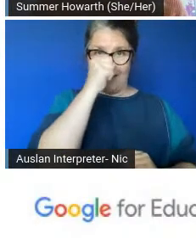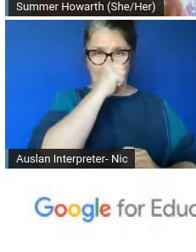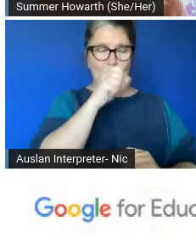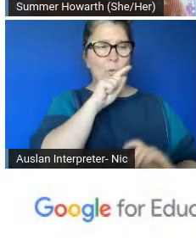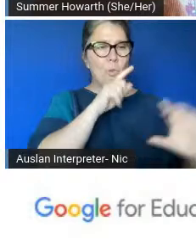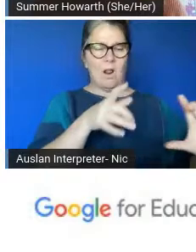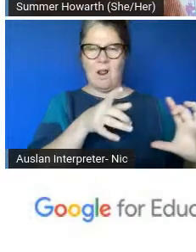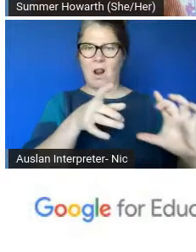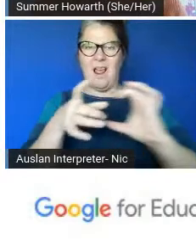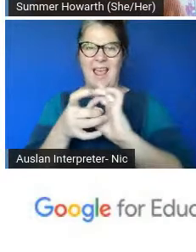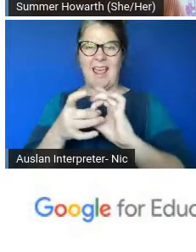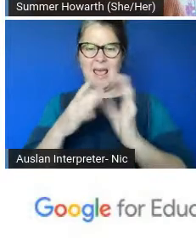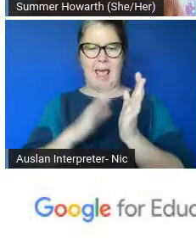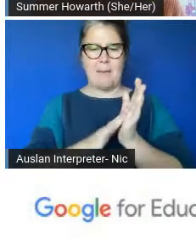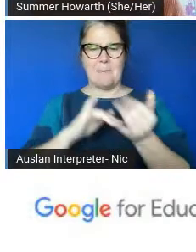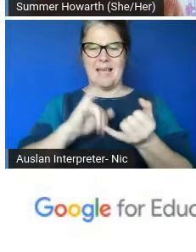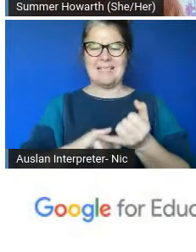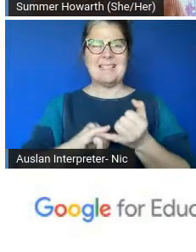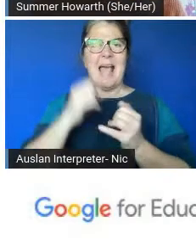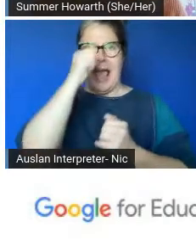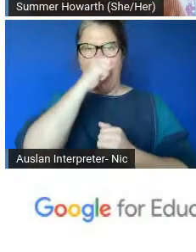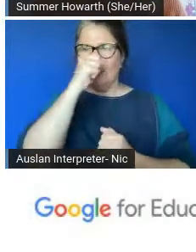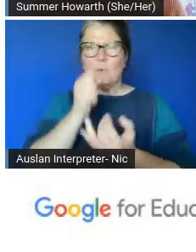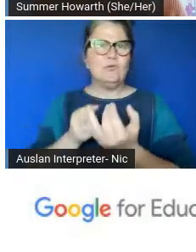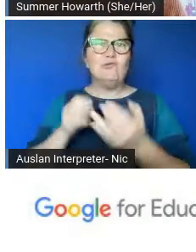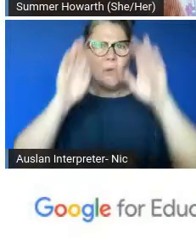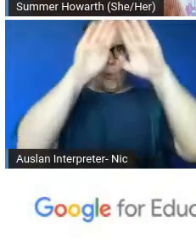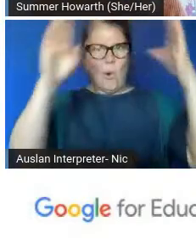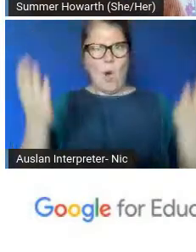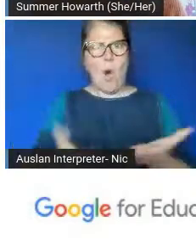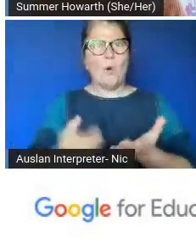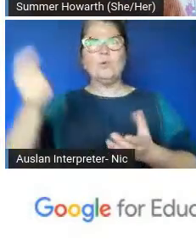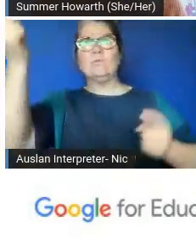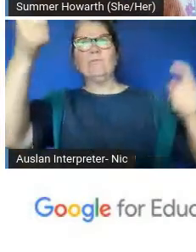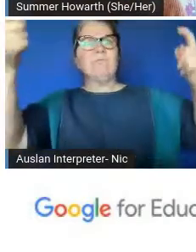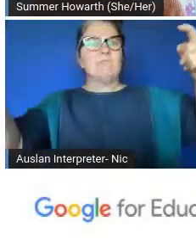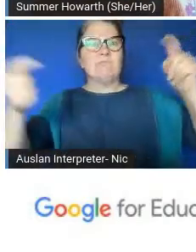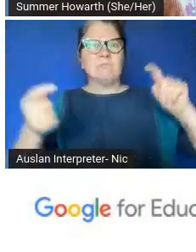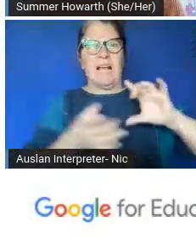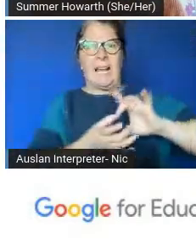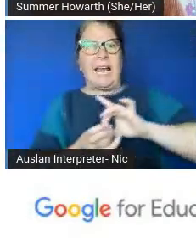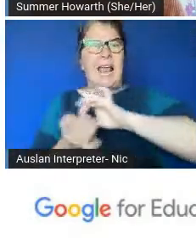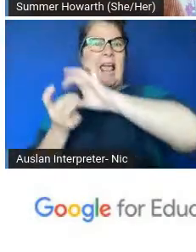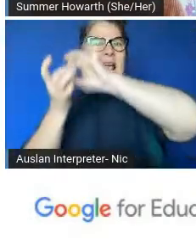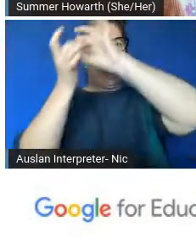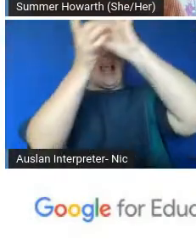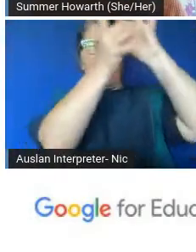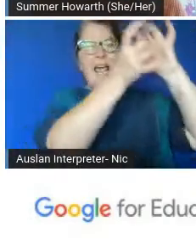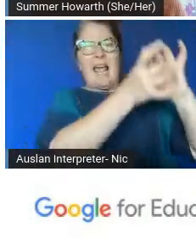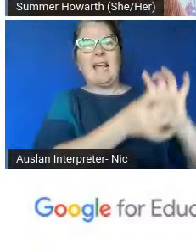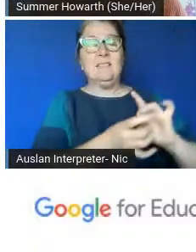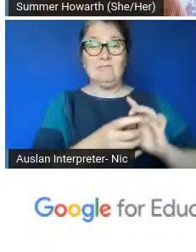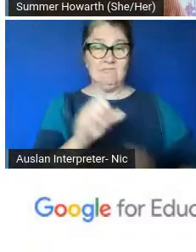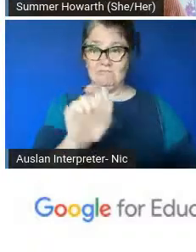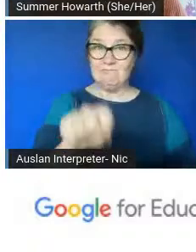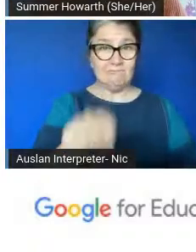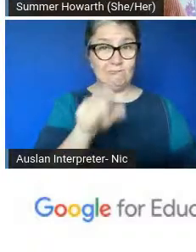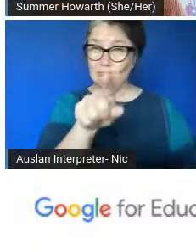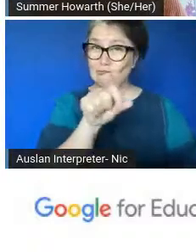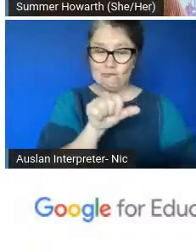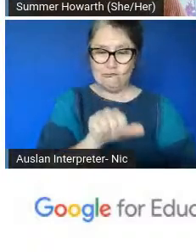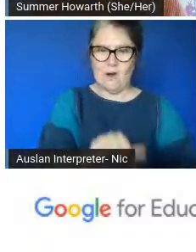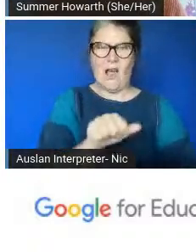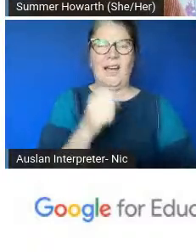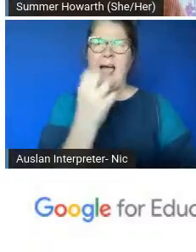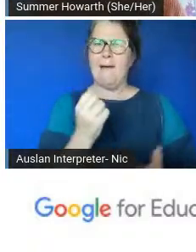famous animals from around the world. It will. It absolutely will. There are all kinds of amazing things in here, but what I want to show